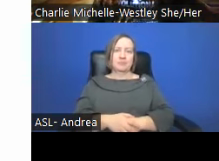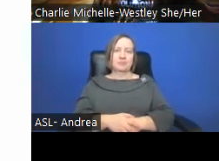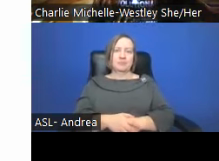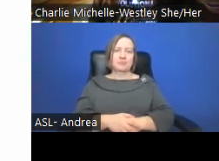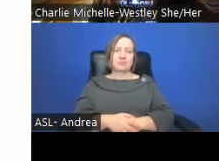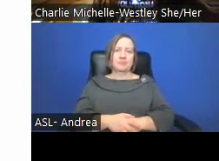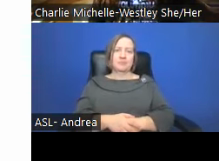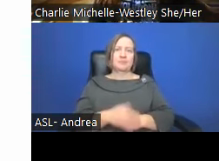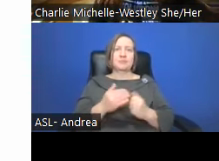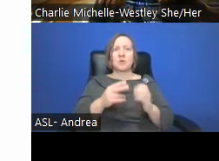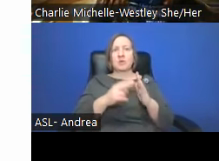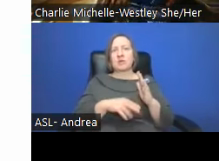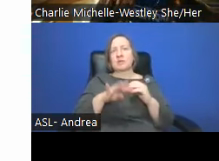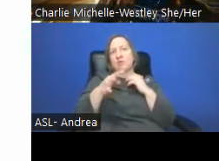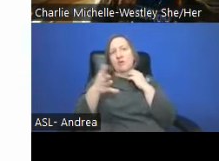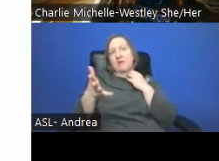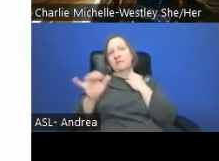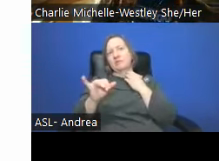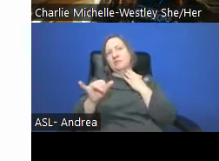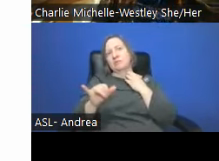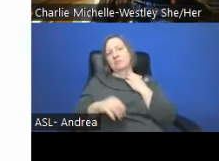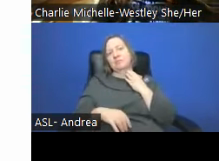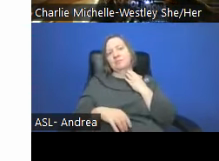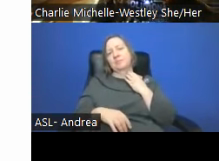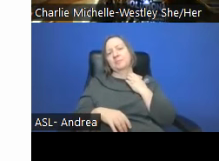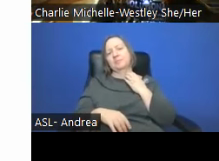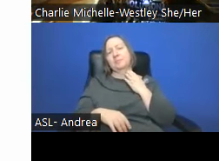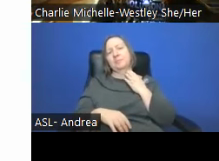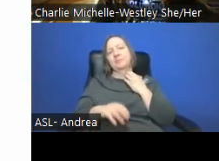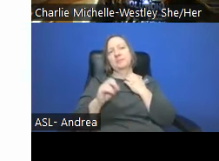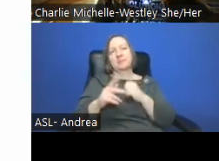Go ahead and read 4 and 5 if you don't mind. Okay.